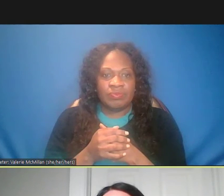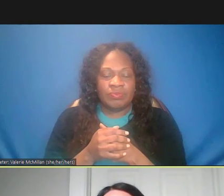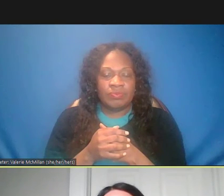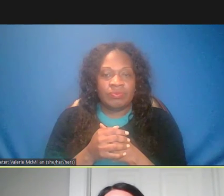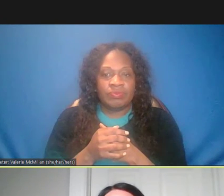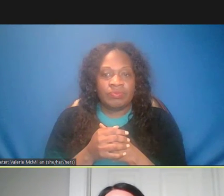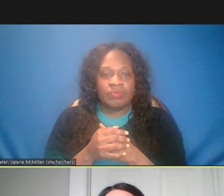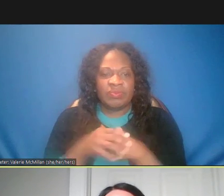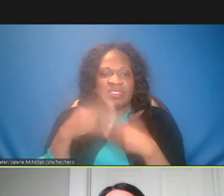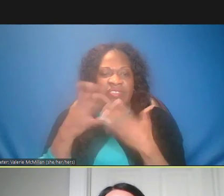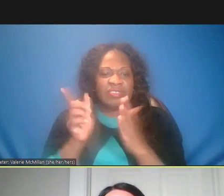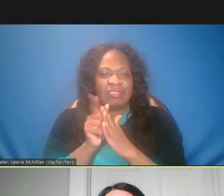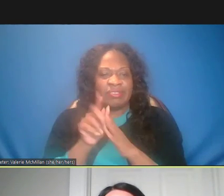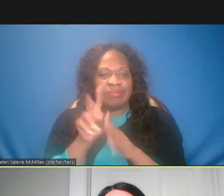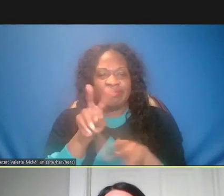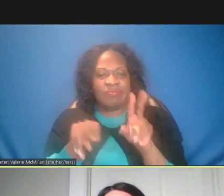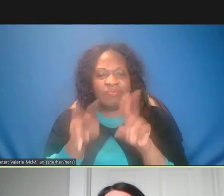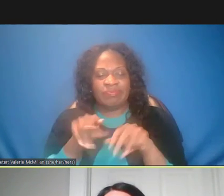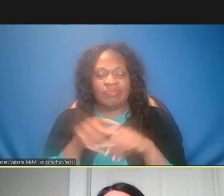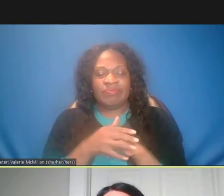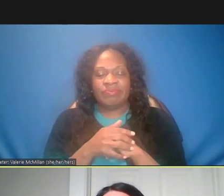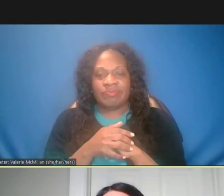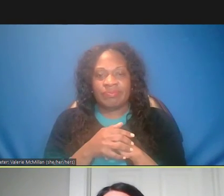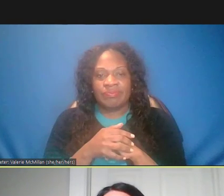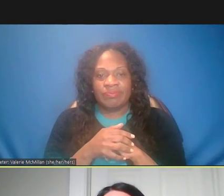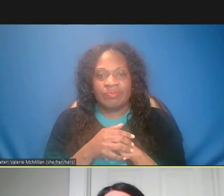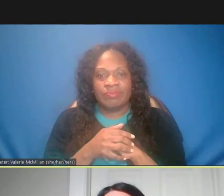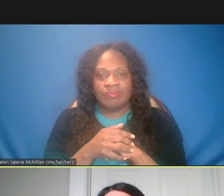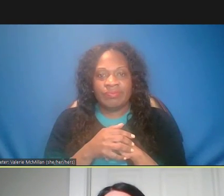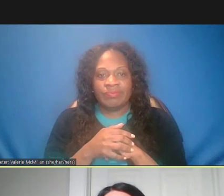I'll give you all a second to take a look at this one.